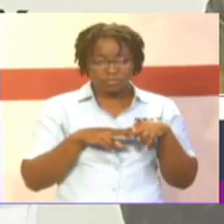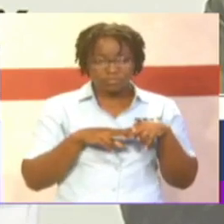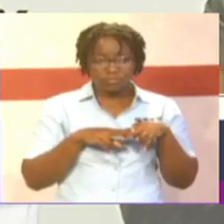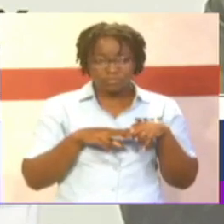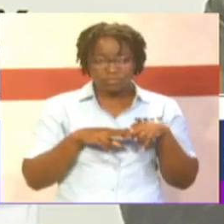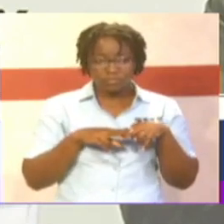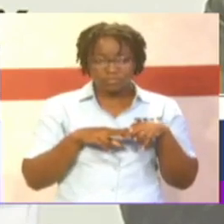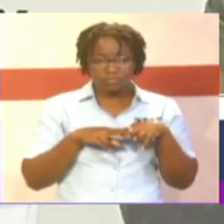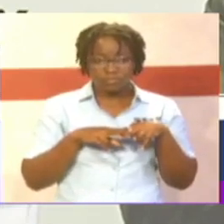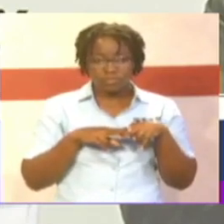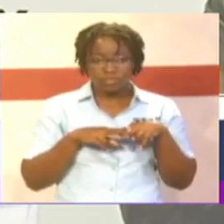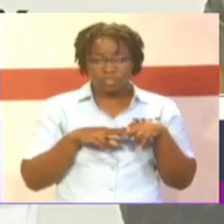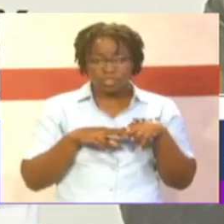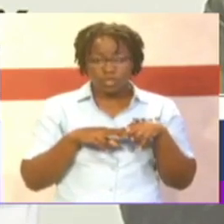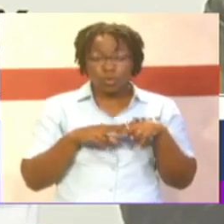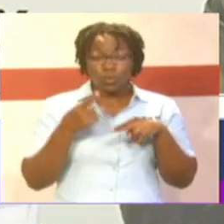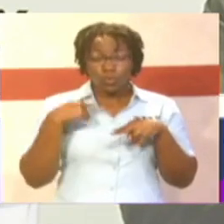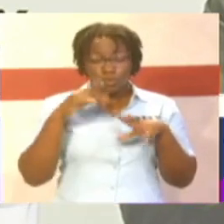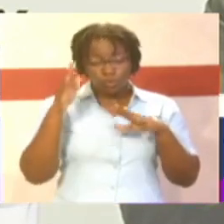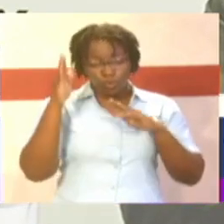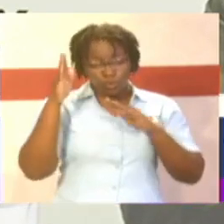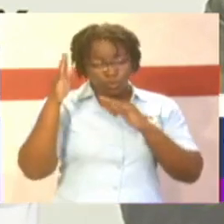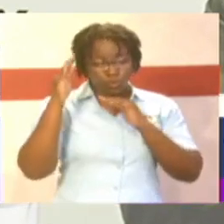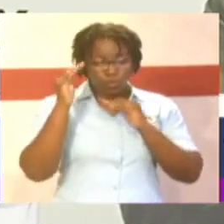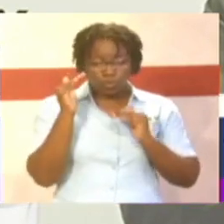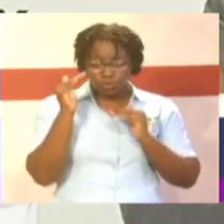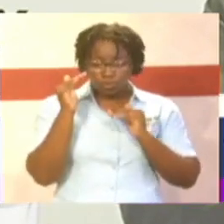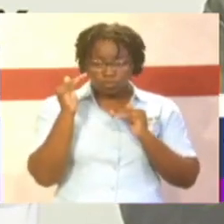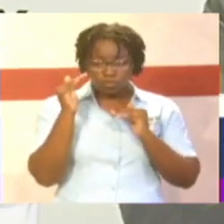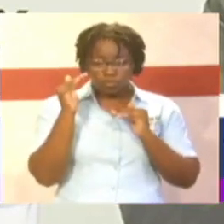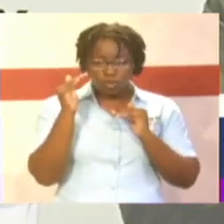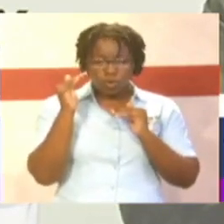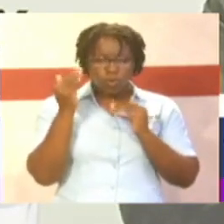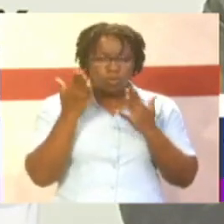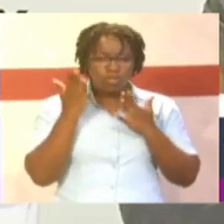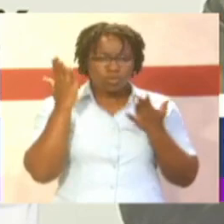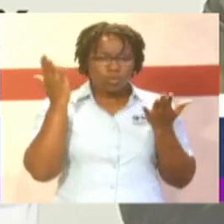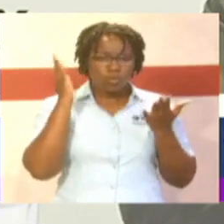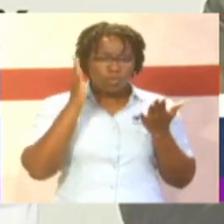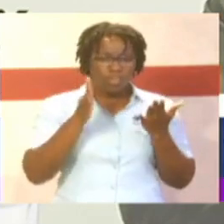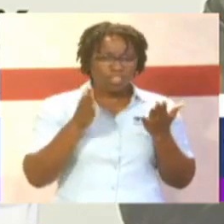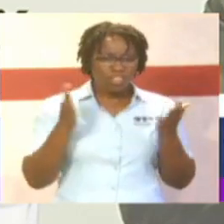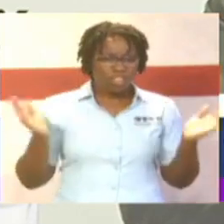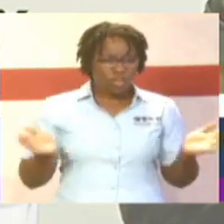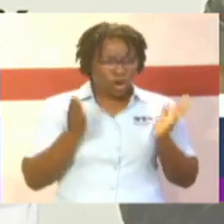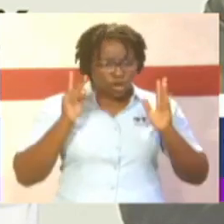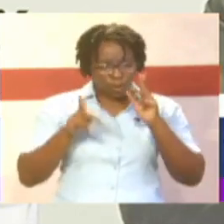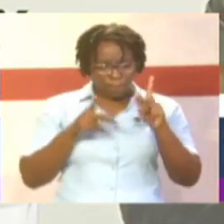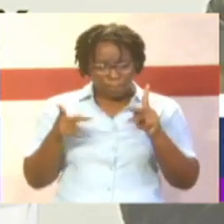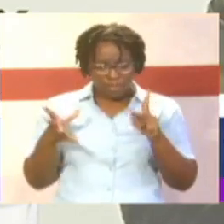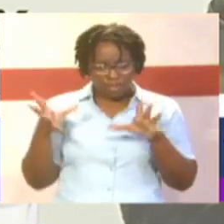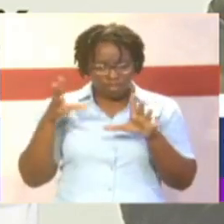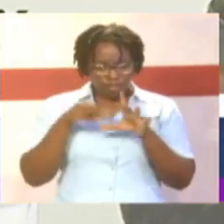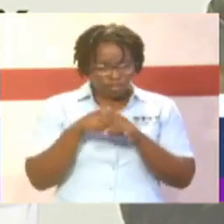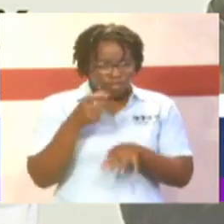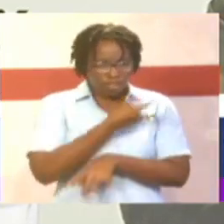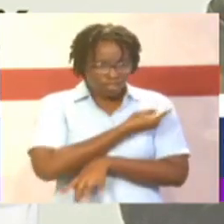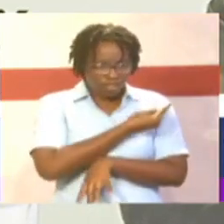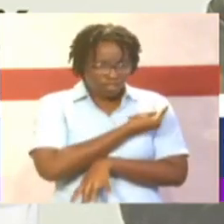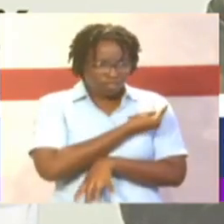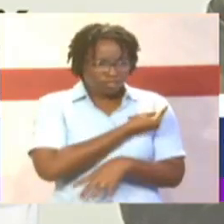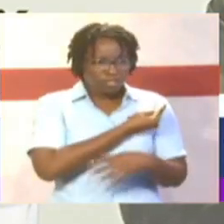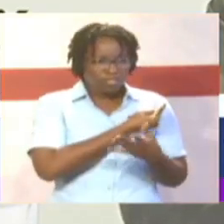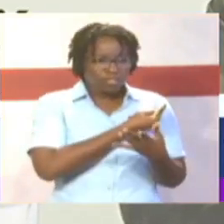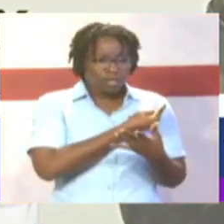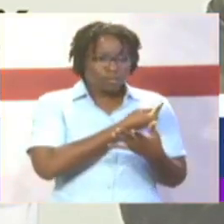are. It would be hoped, however, that what would drive our increase in vaccination would be a better understanding of the